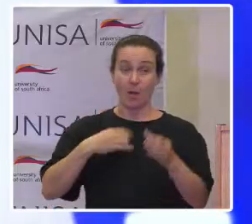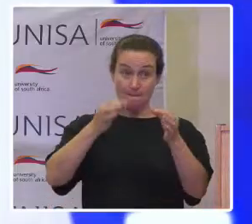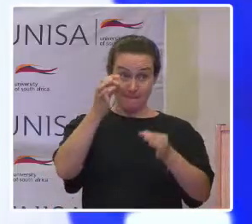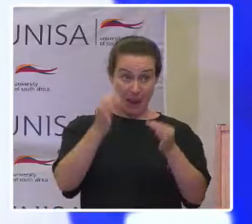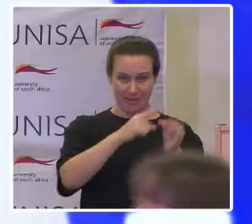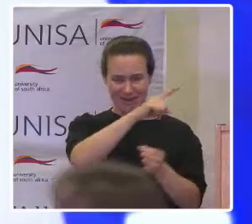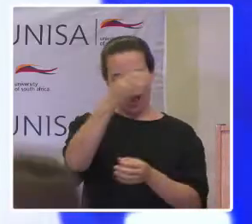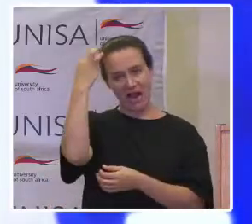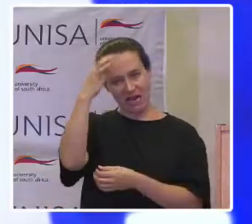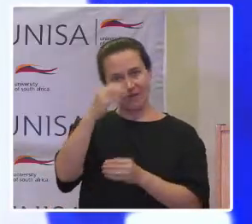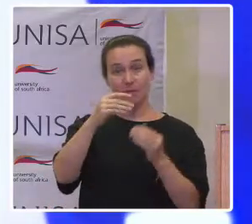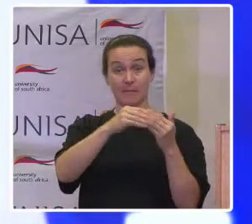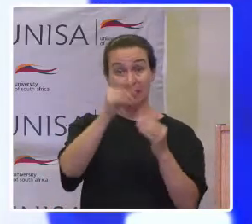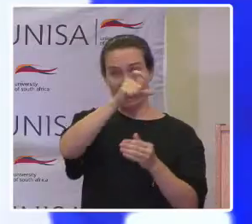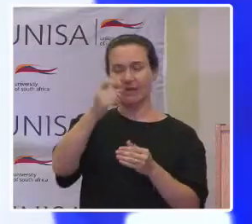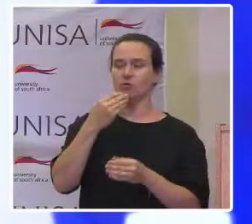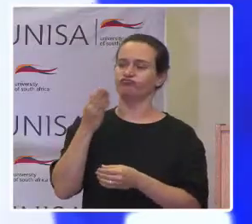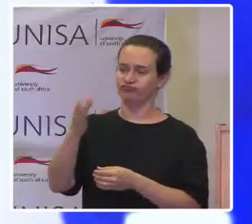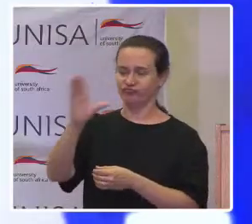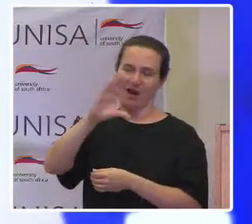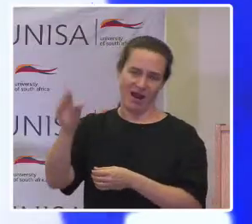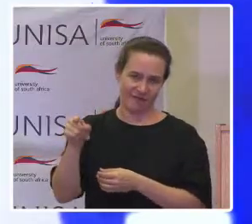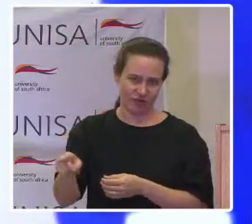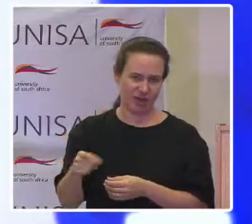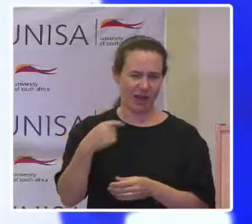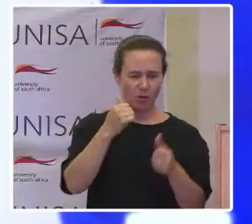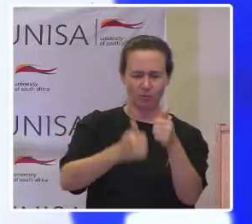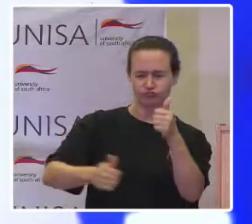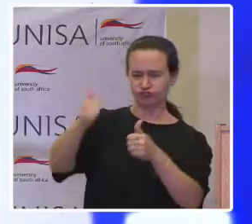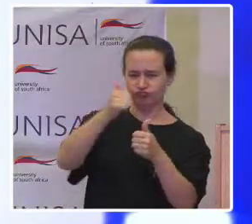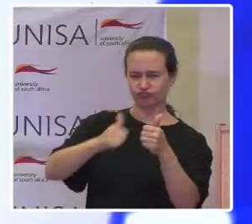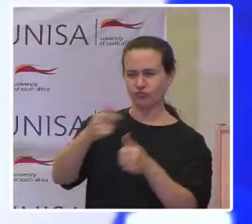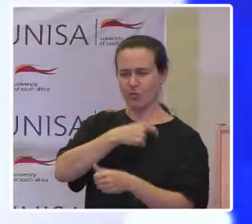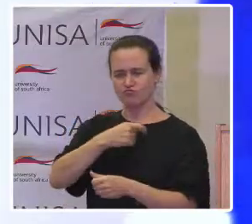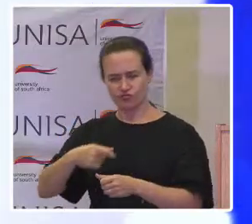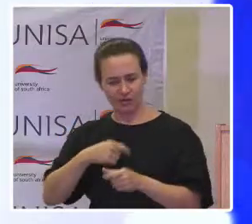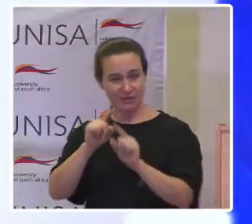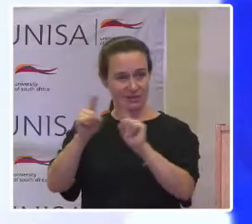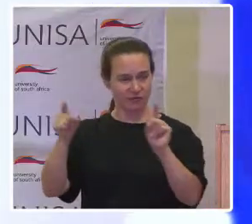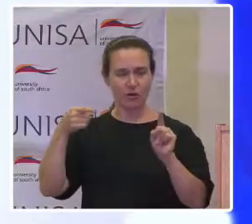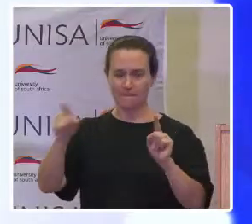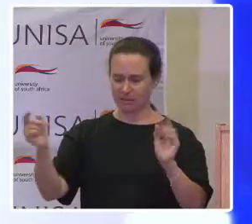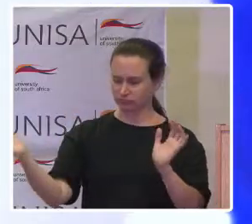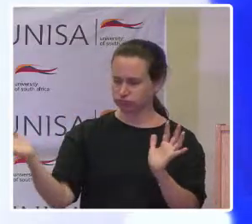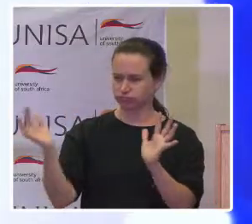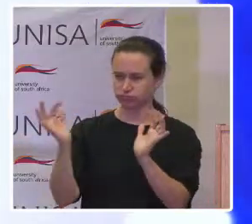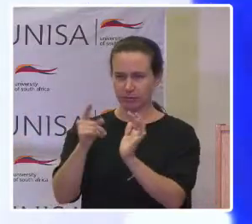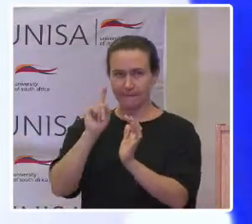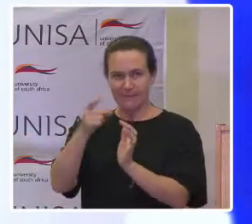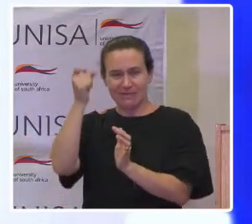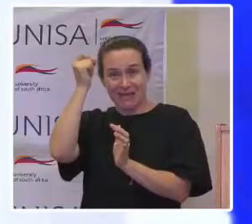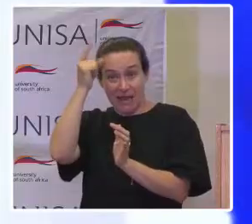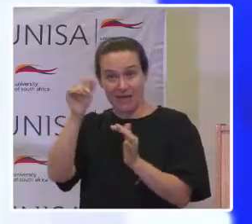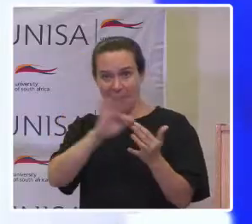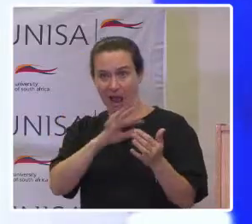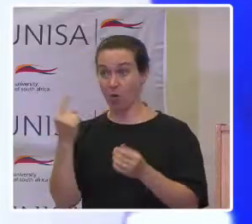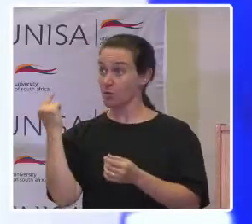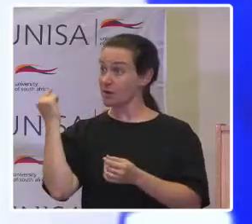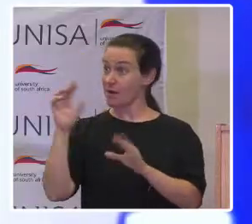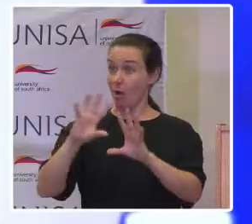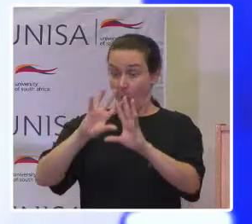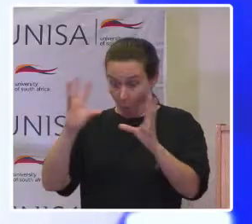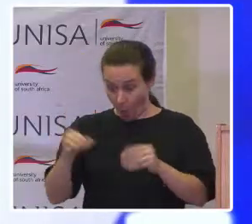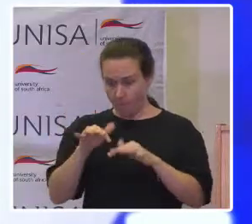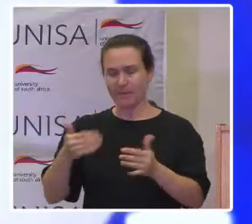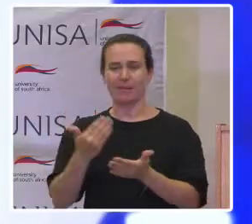leaders on the continent, our heads of state and political leaders that need to come together to understand the shared benefit for